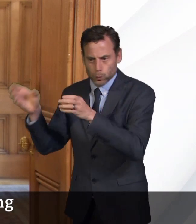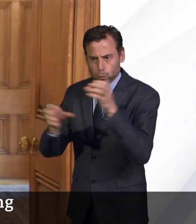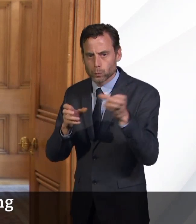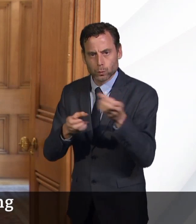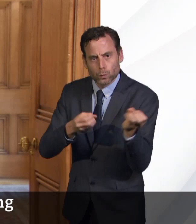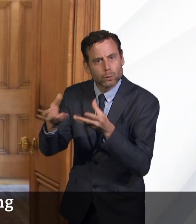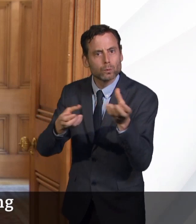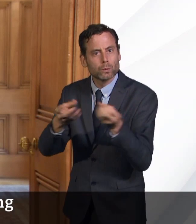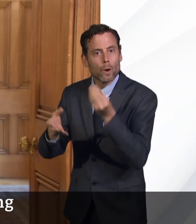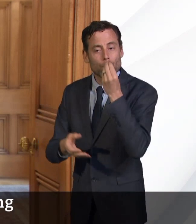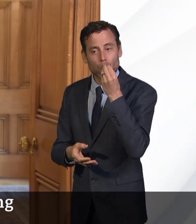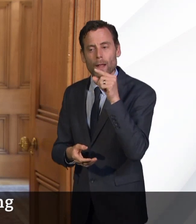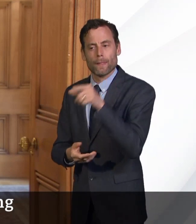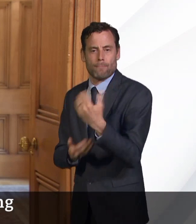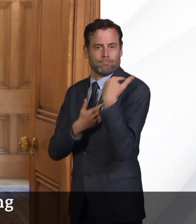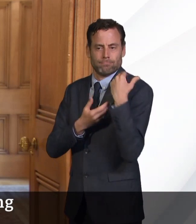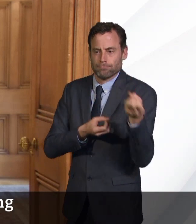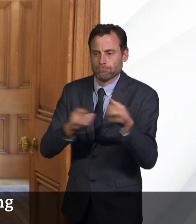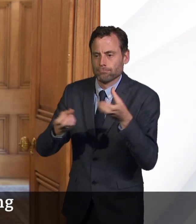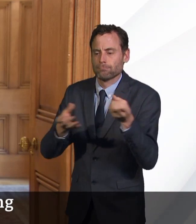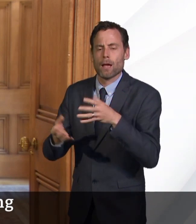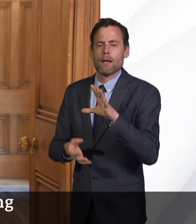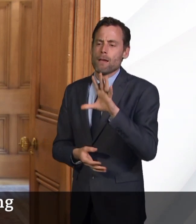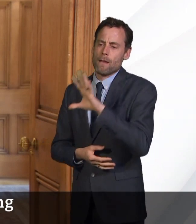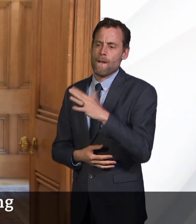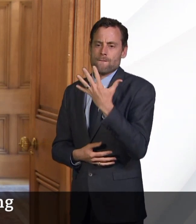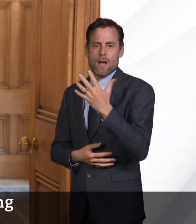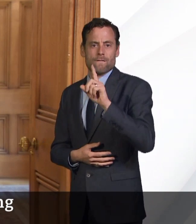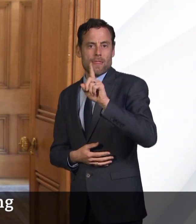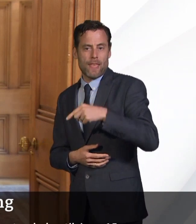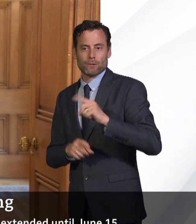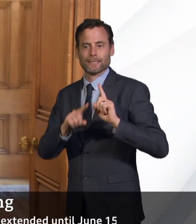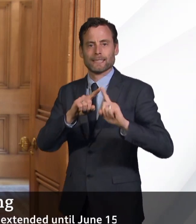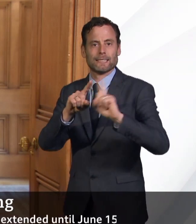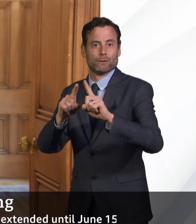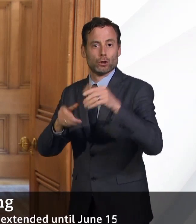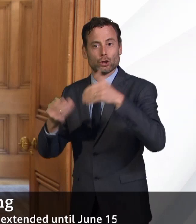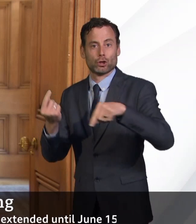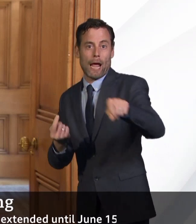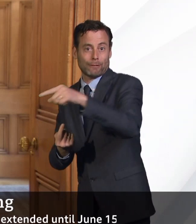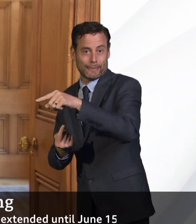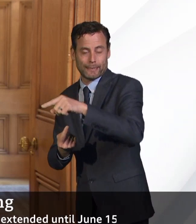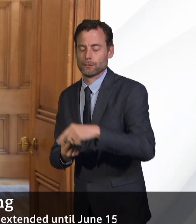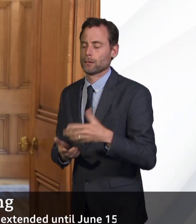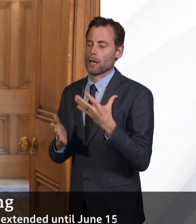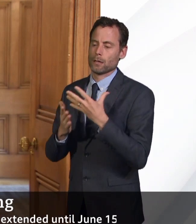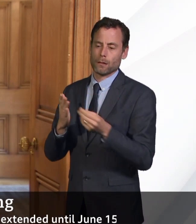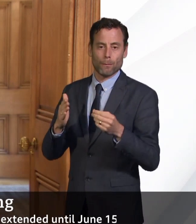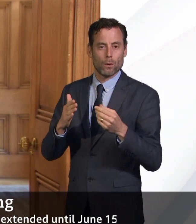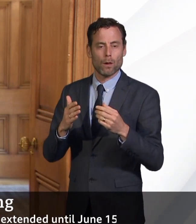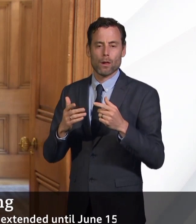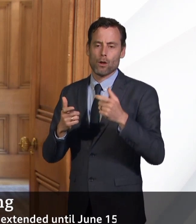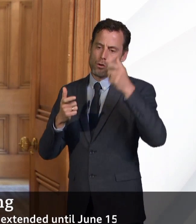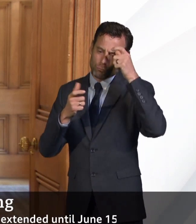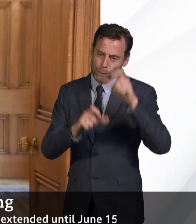will be delivering food to around 5,000 frontline charities, and these include refuges,